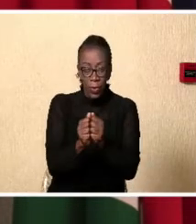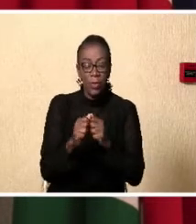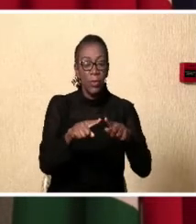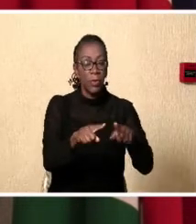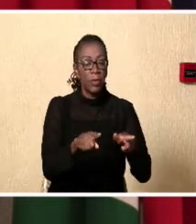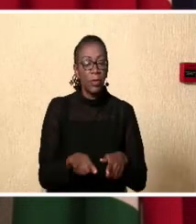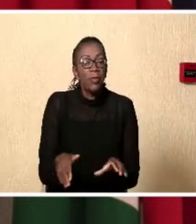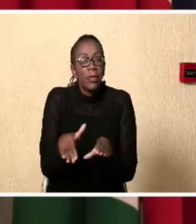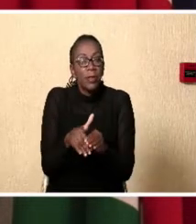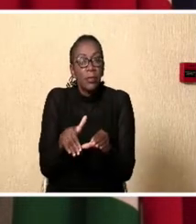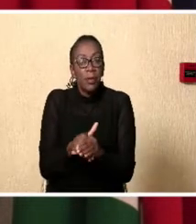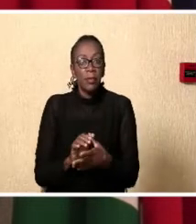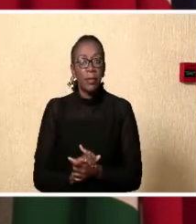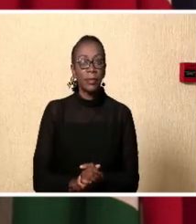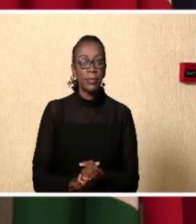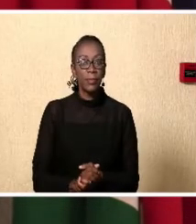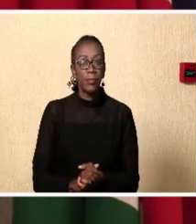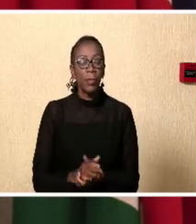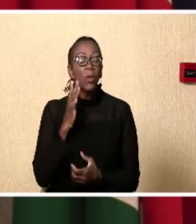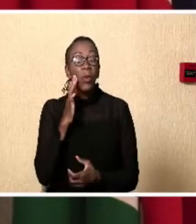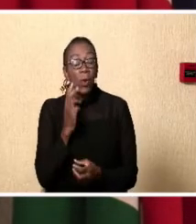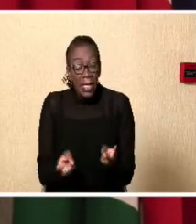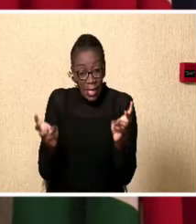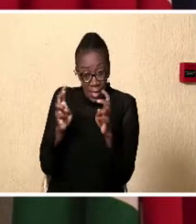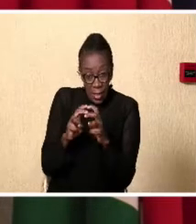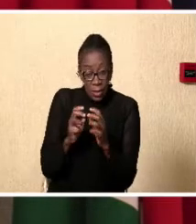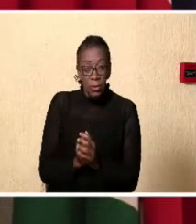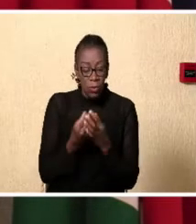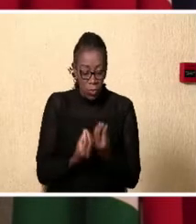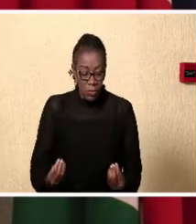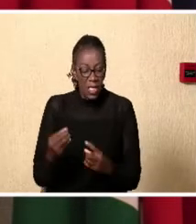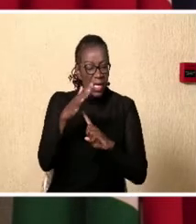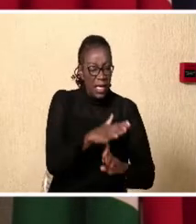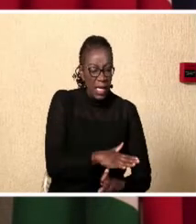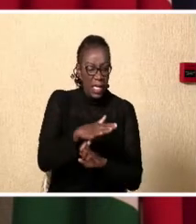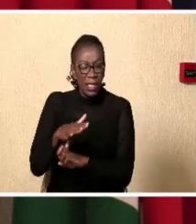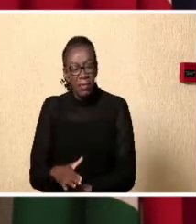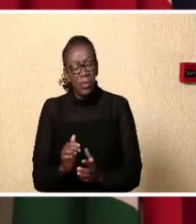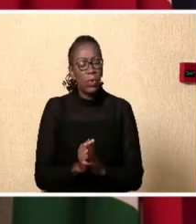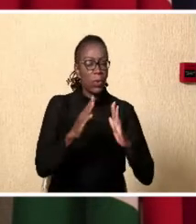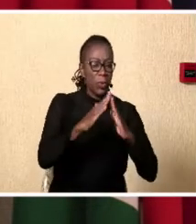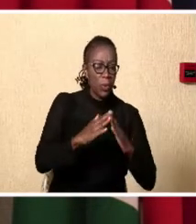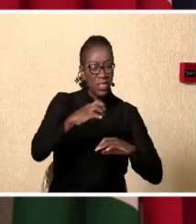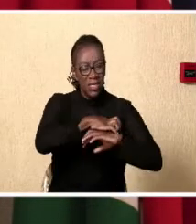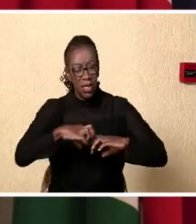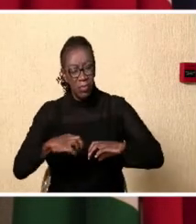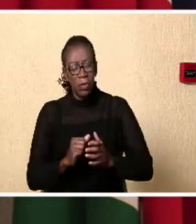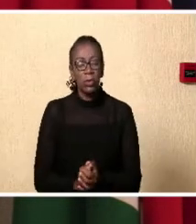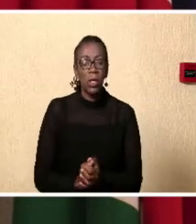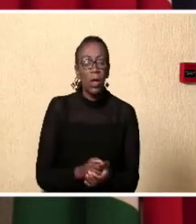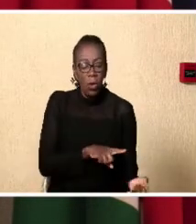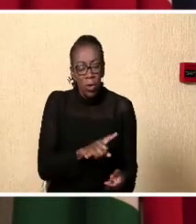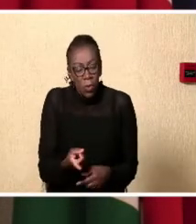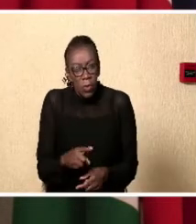a case of child abuse or domestic abuse or rape or a street child is spotted,